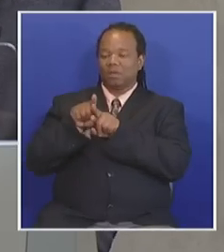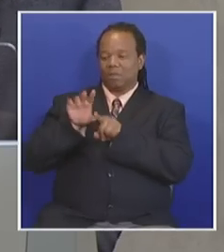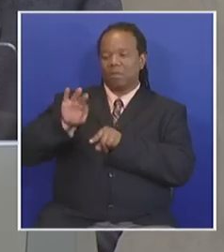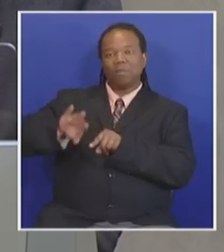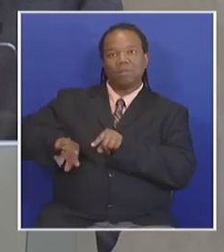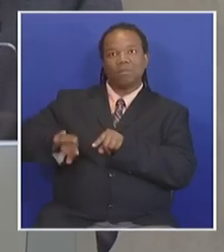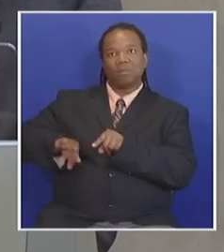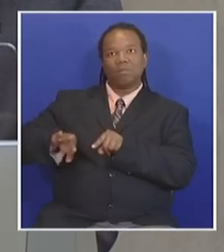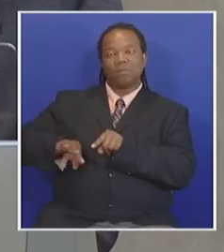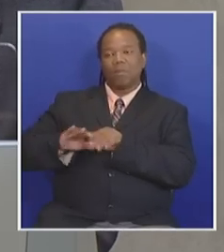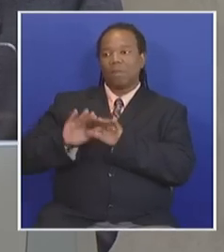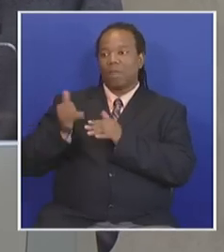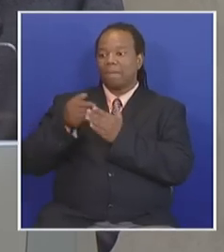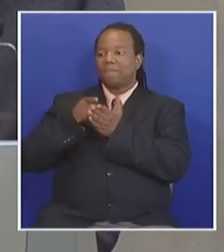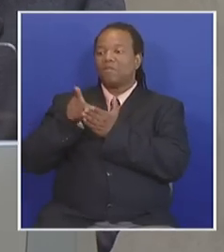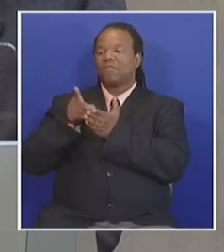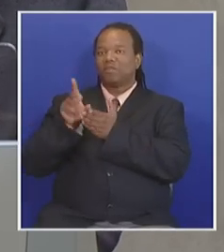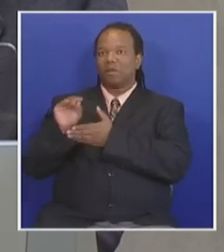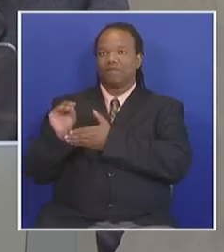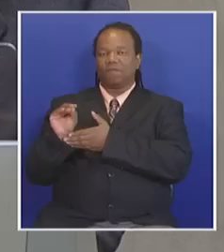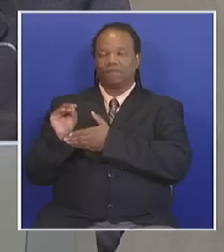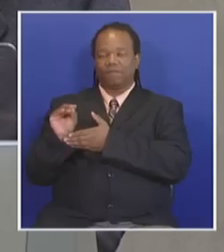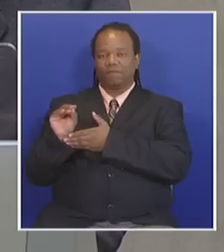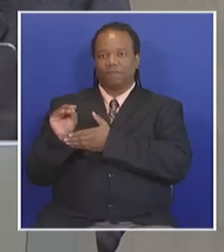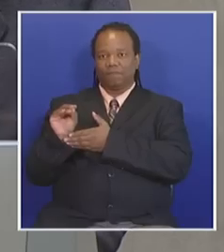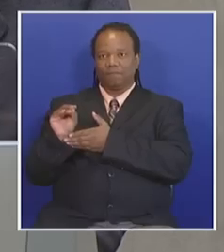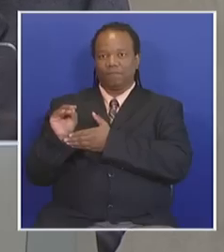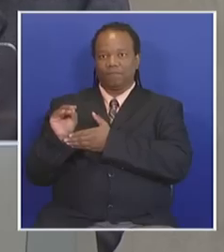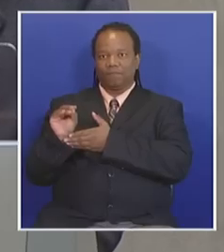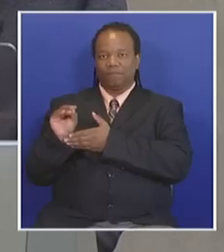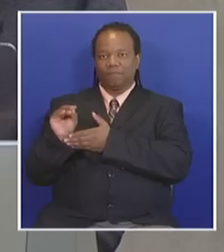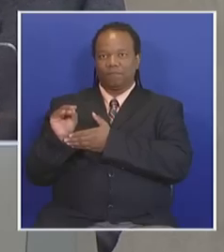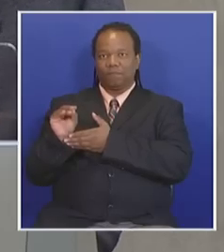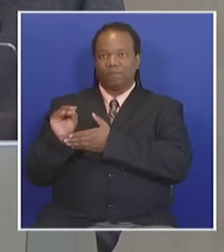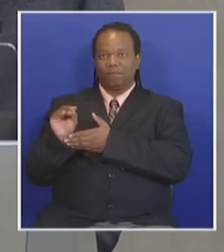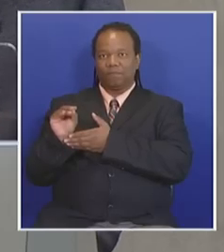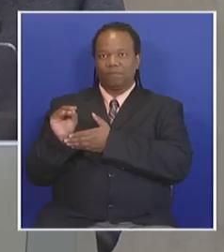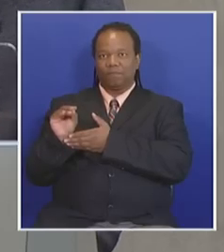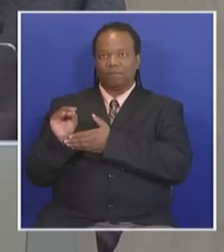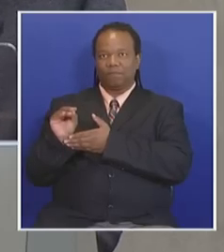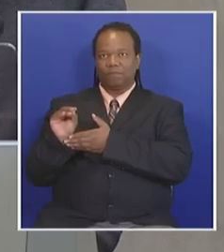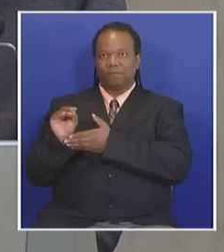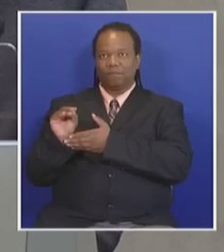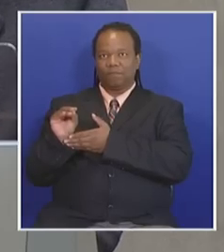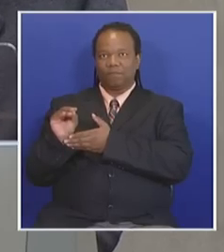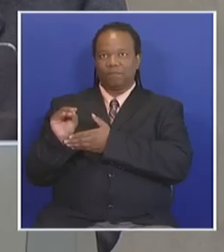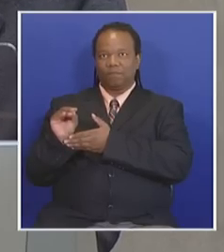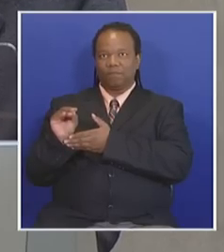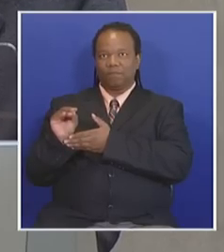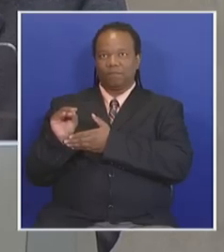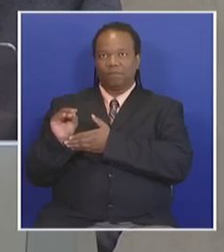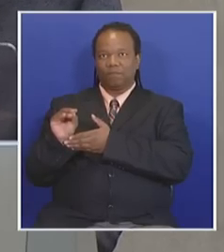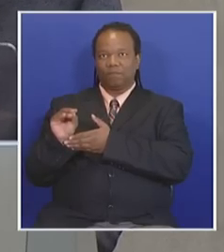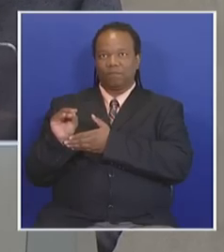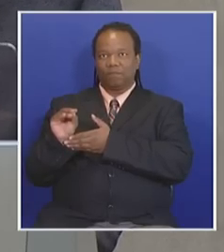supremacy complexes. Mazubuko further mentioned that the brain trust, which is of the organization, attempt of